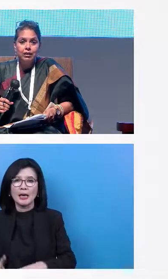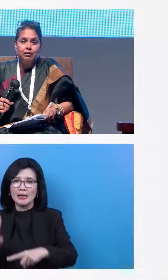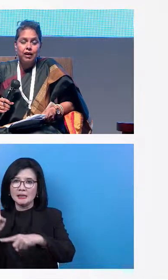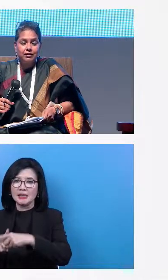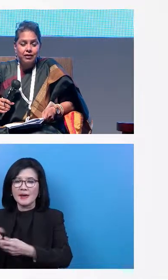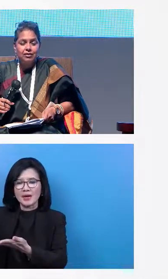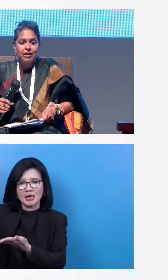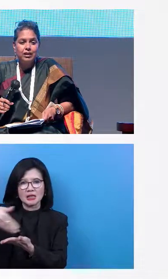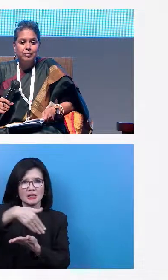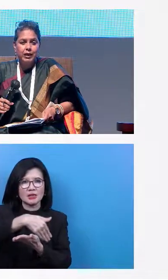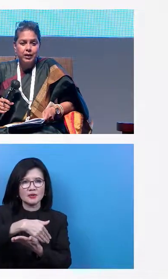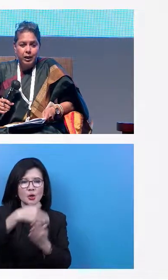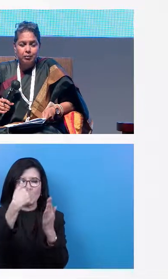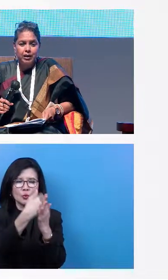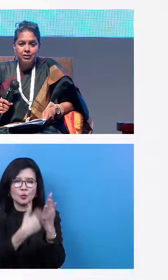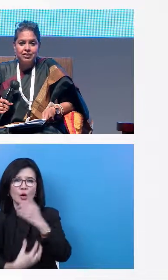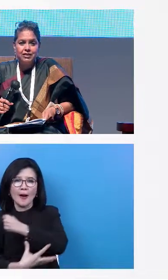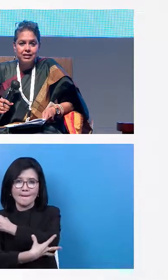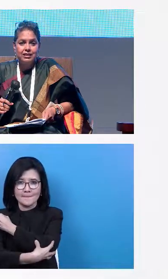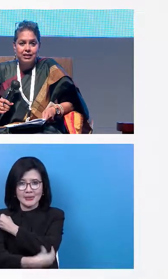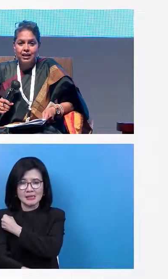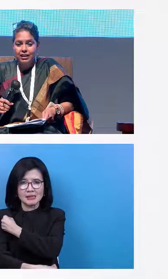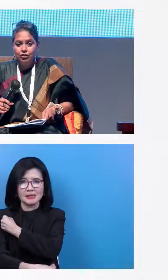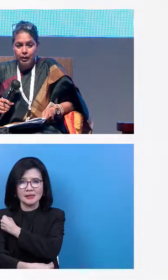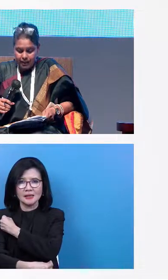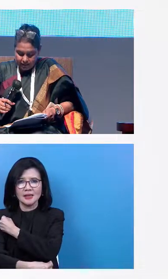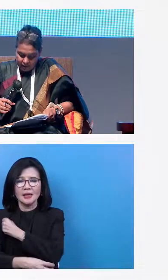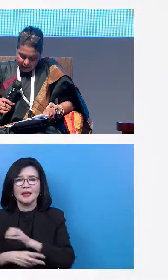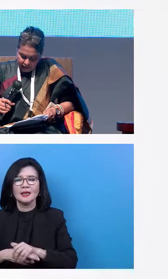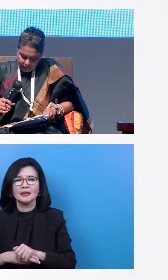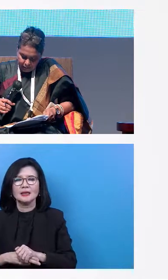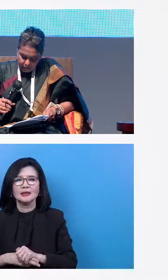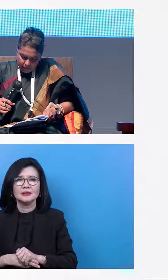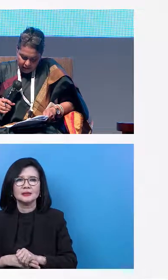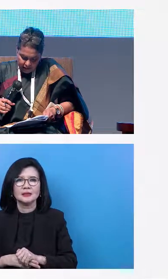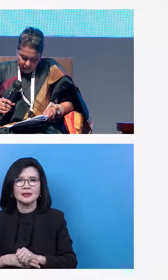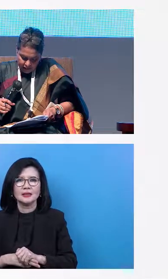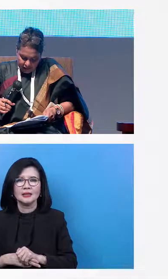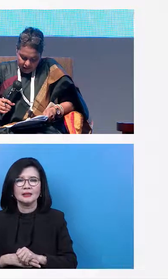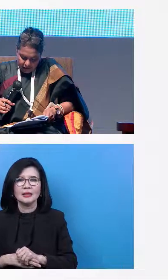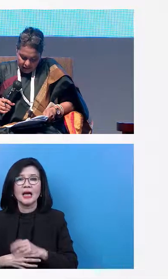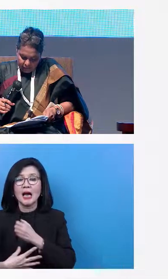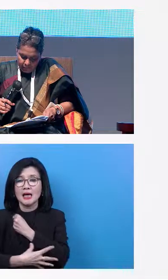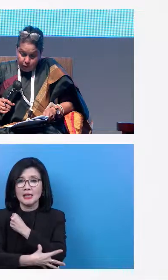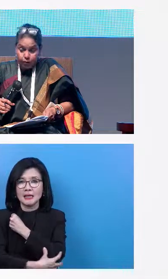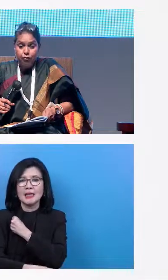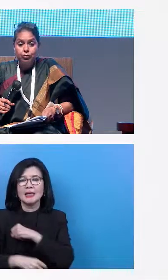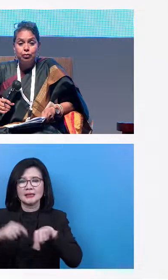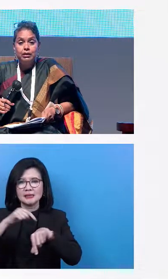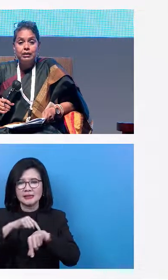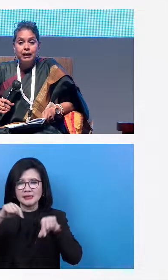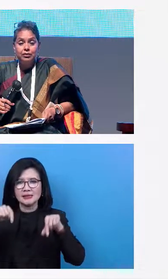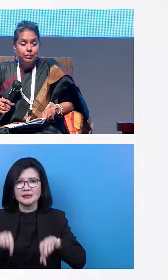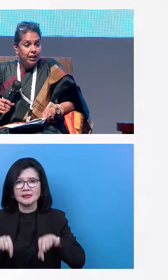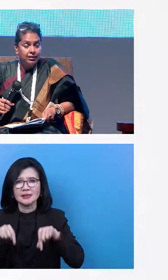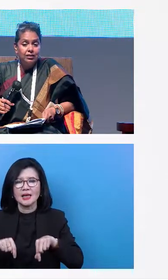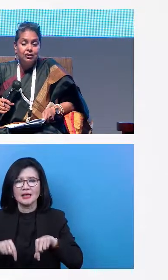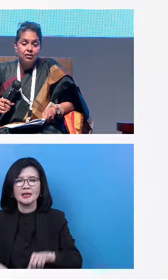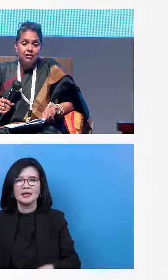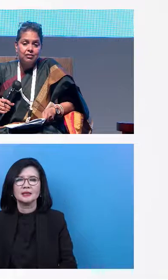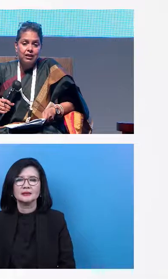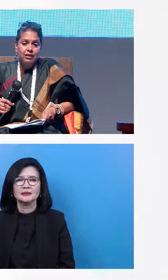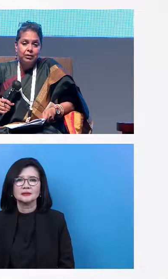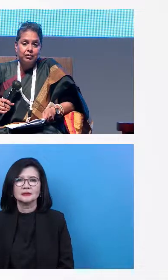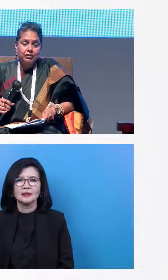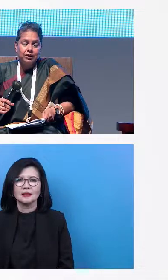seen a rising trend in middle-income countries is quite disheartening at the moment. We also noted, as with other